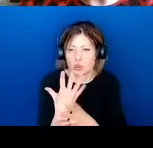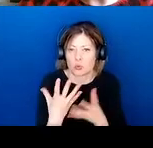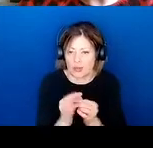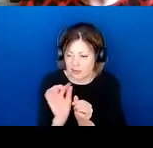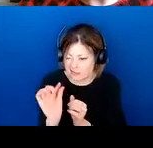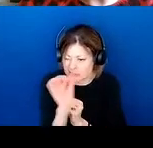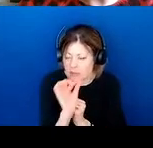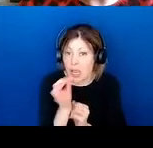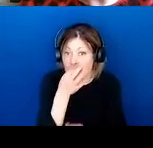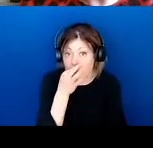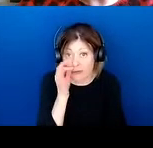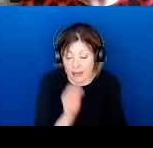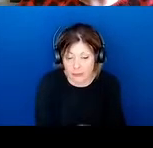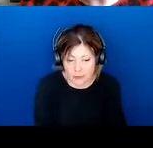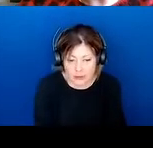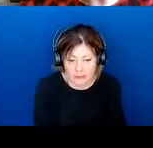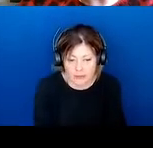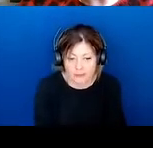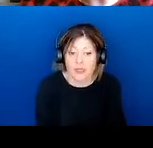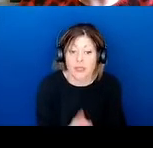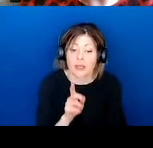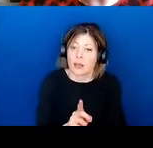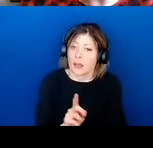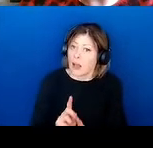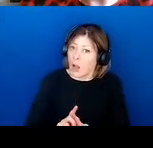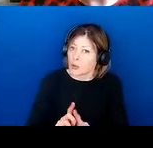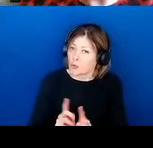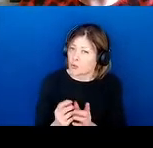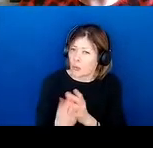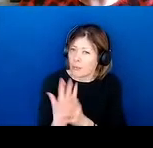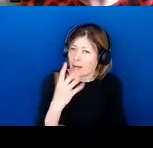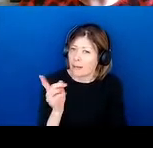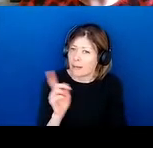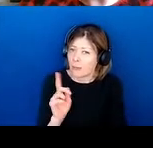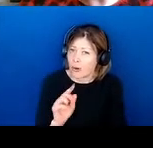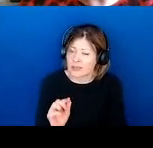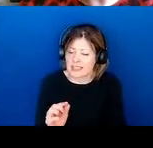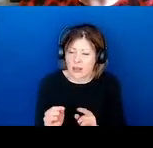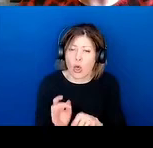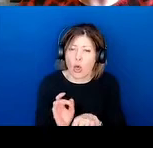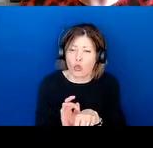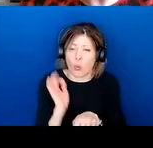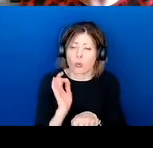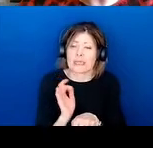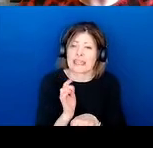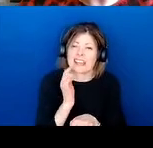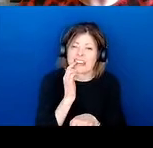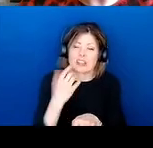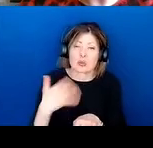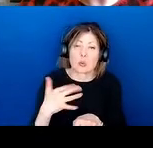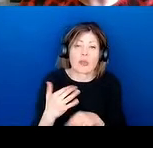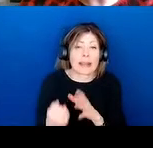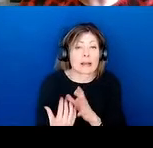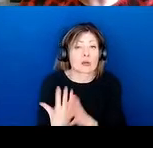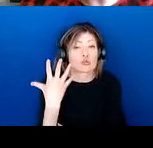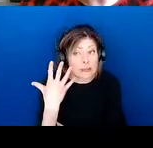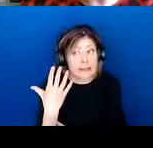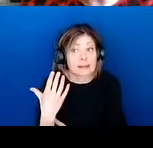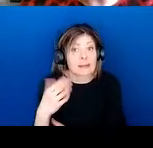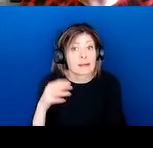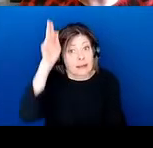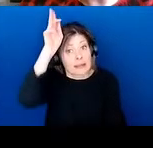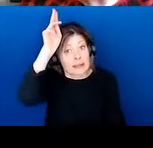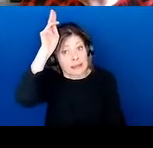Unusual plants include the thorny toothache tree, originally used as a herbal remedy by Native Americans.